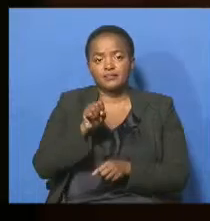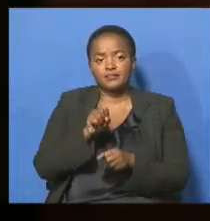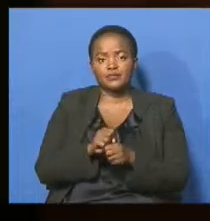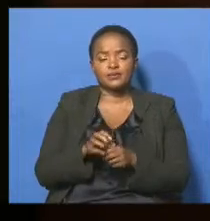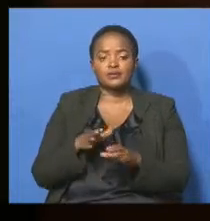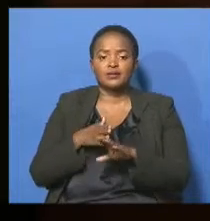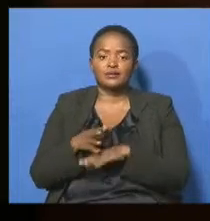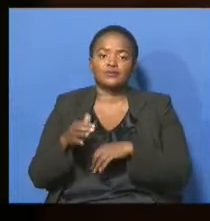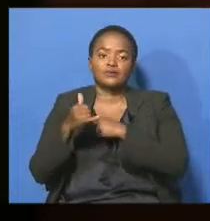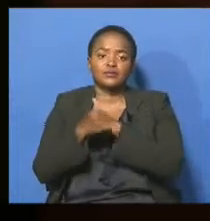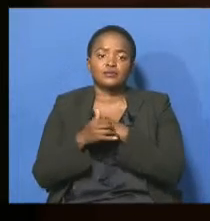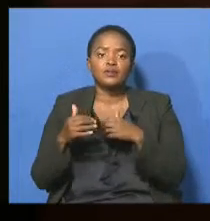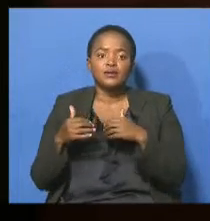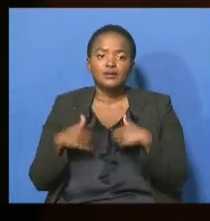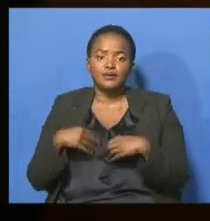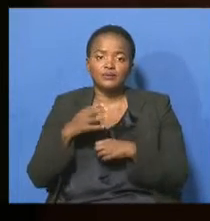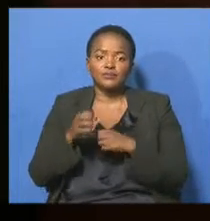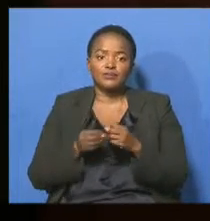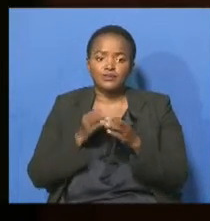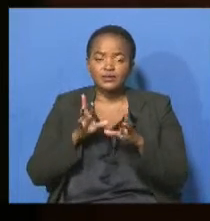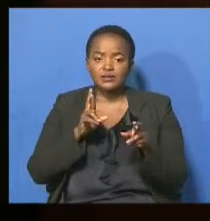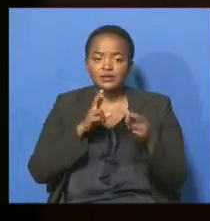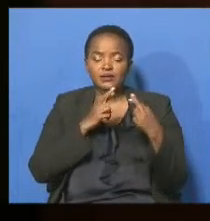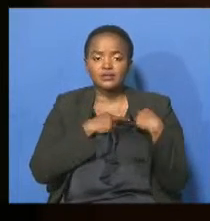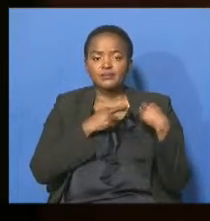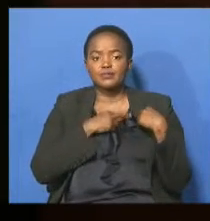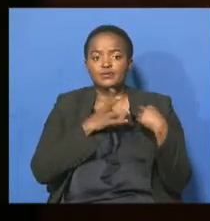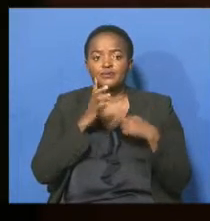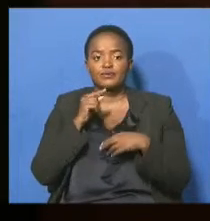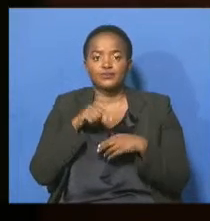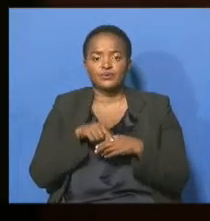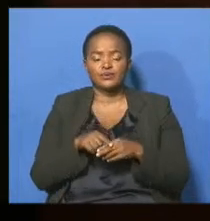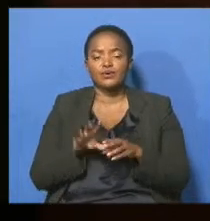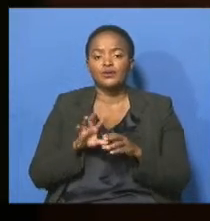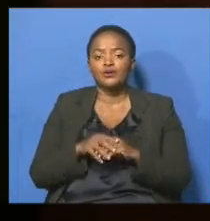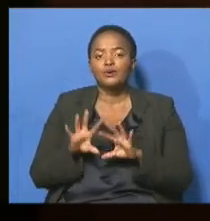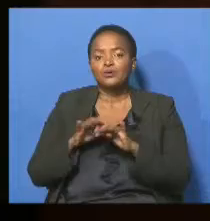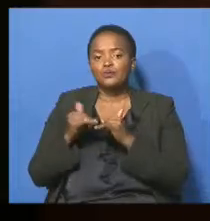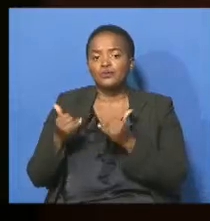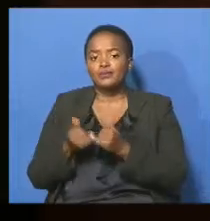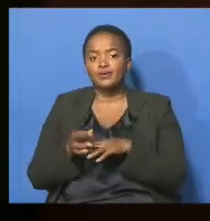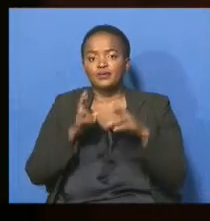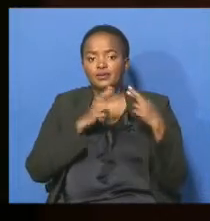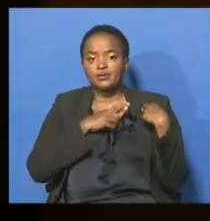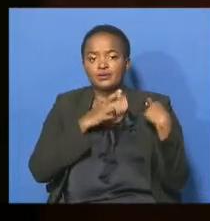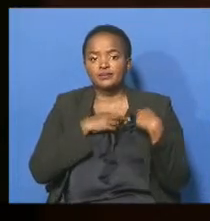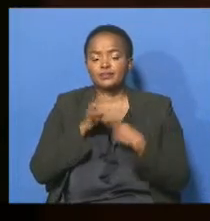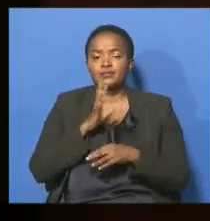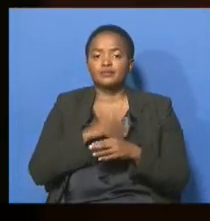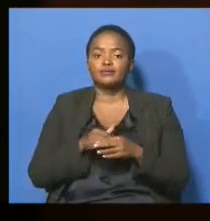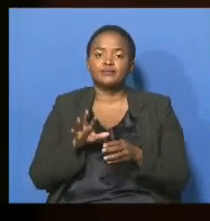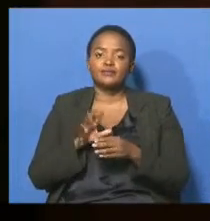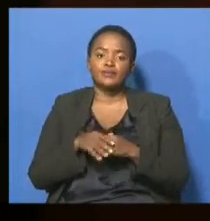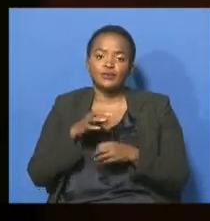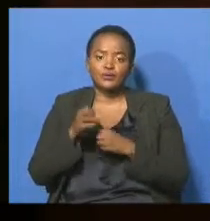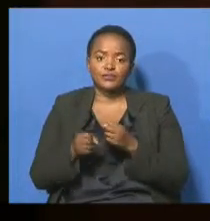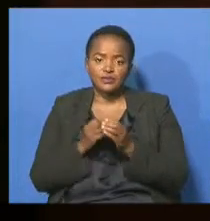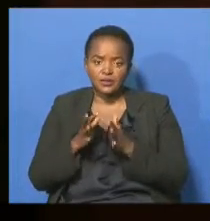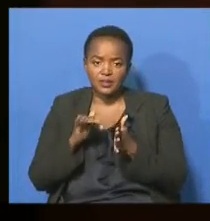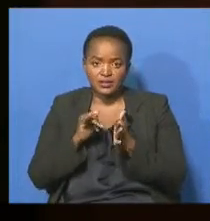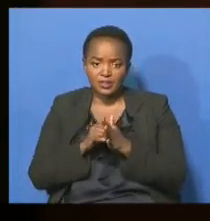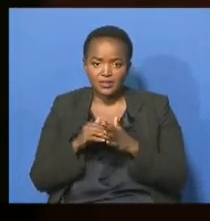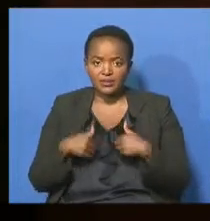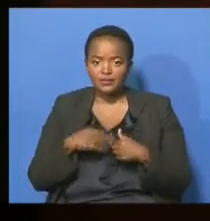the country has an officer responsible for the station community relations and the liaison officer. And it has